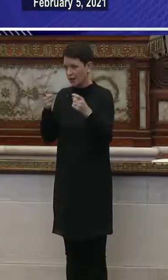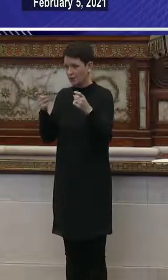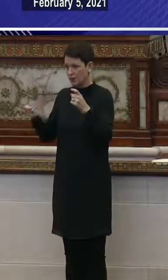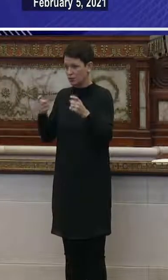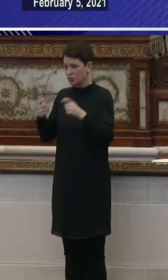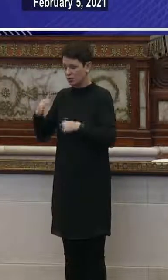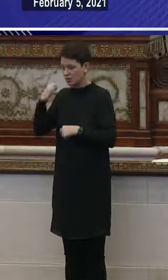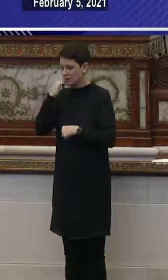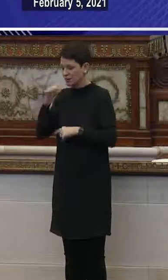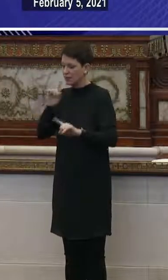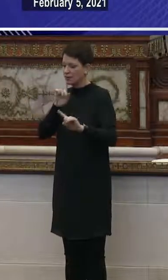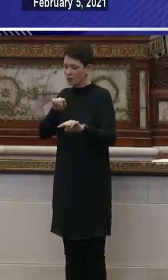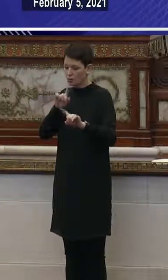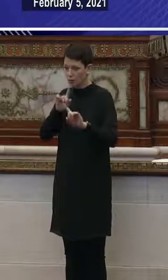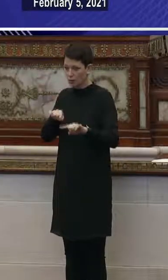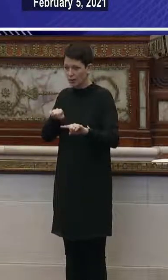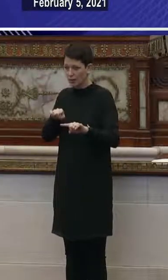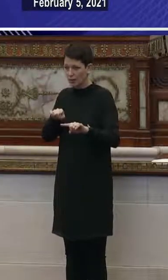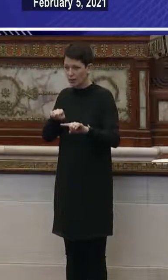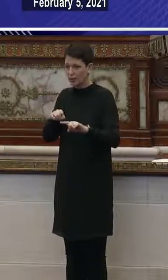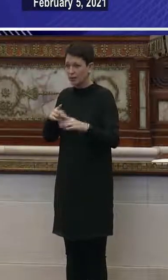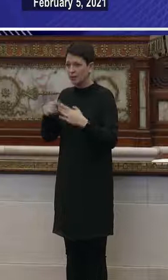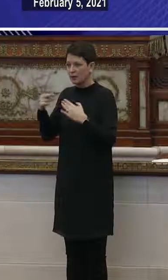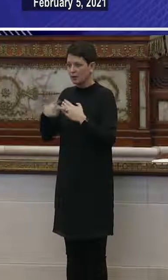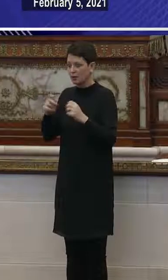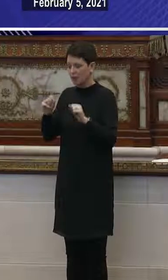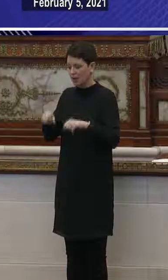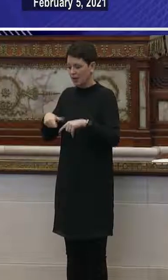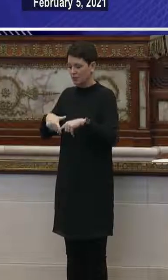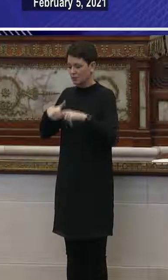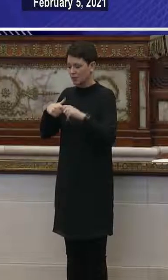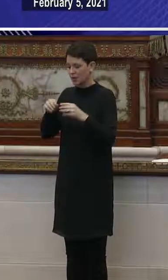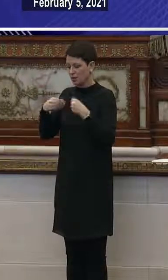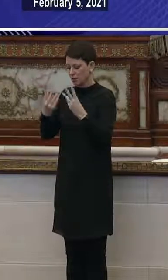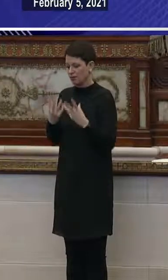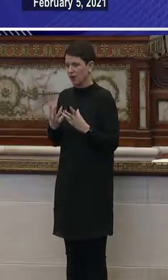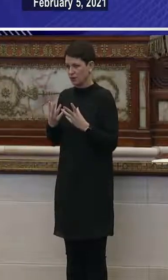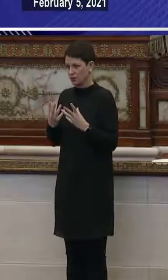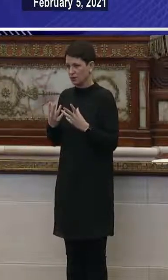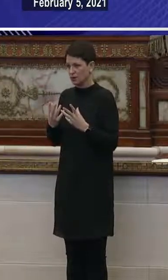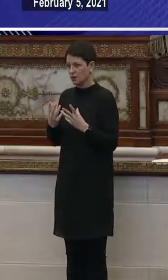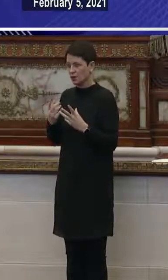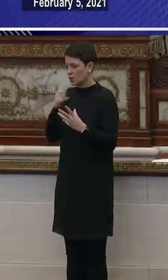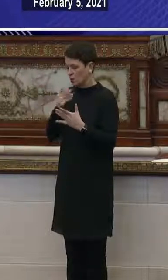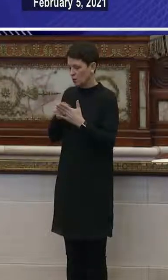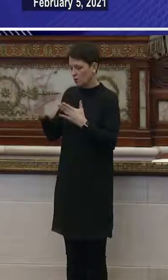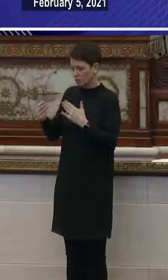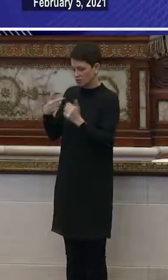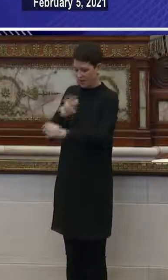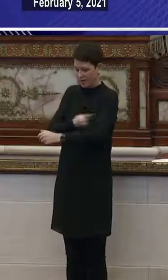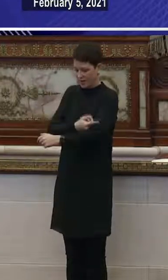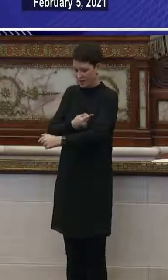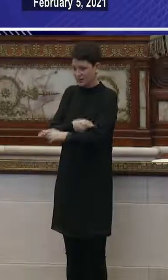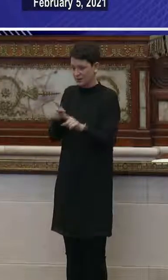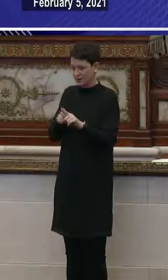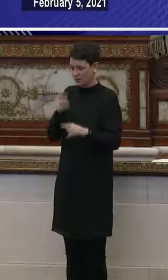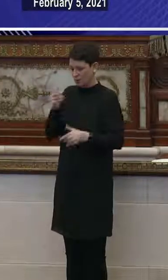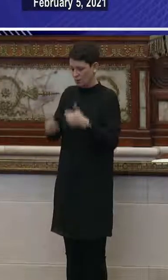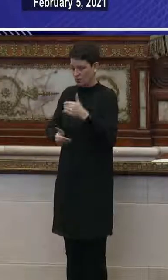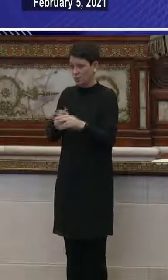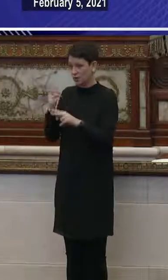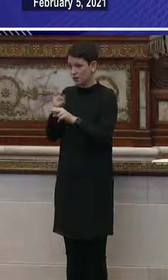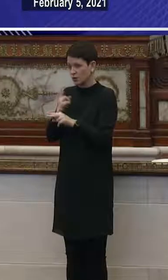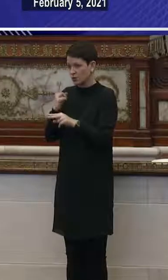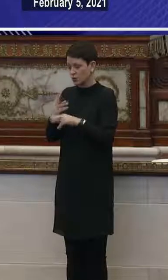data reporting, the immunization program can and does suspend providers from ordering federally purchased vaccine. The same process is being used